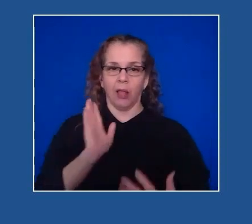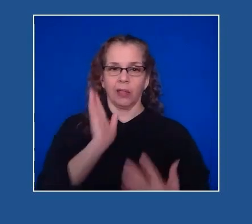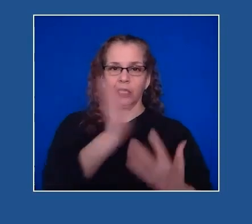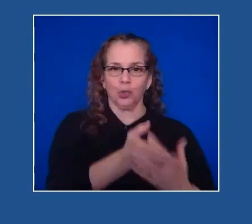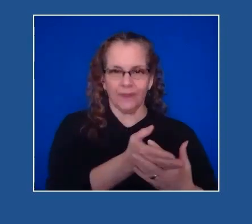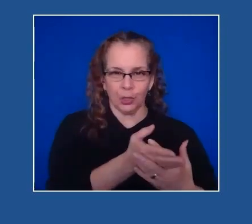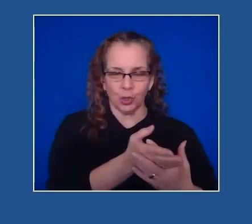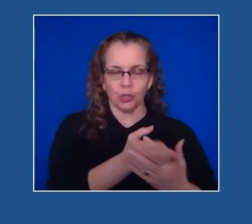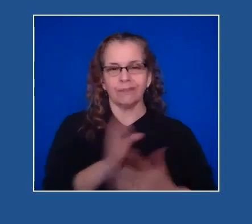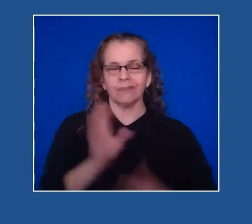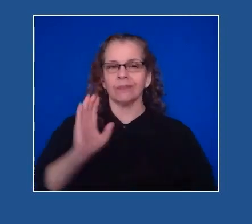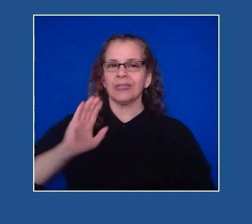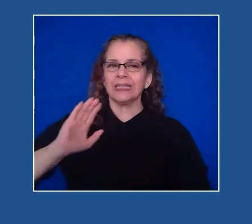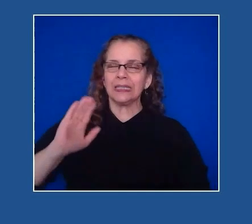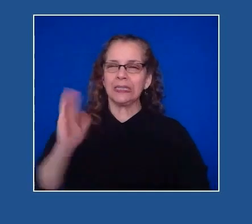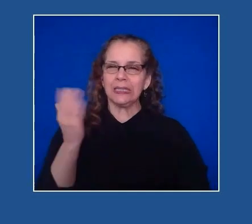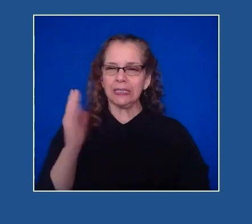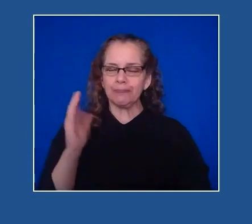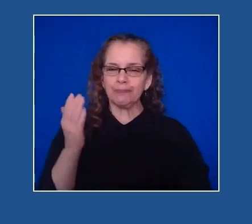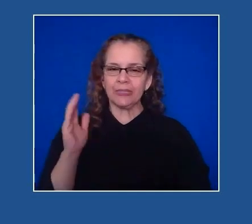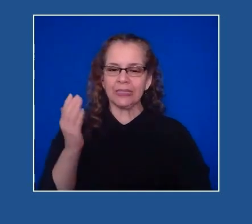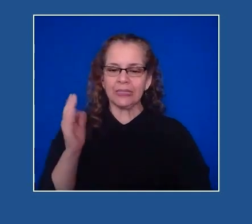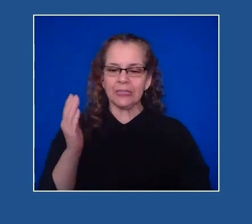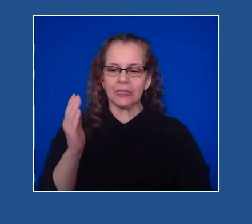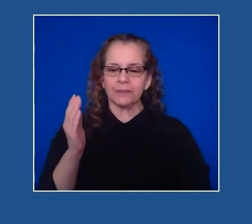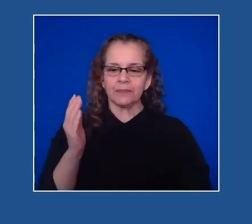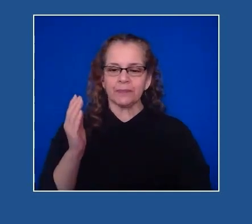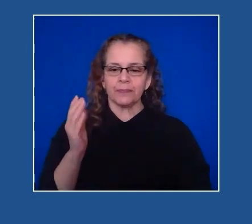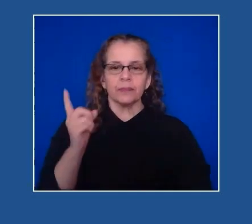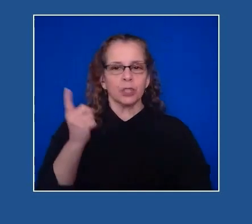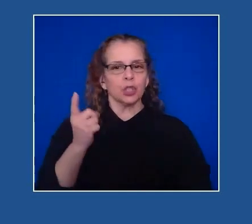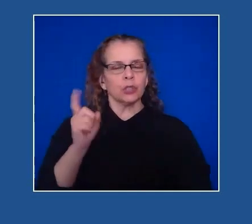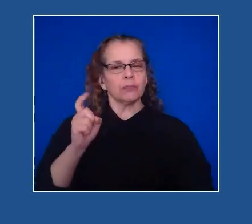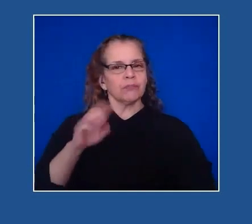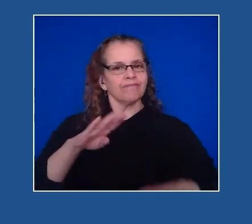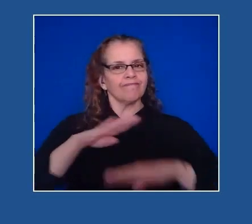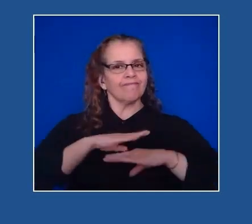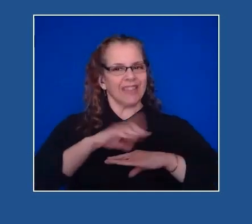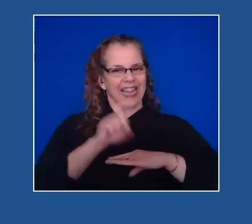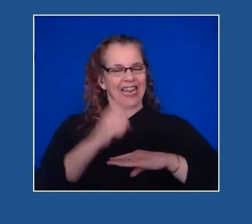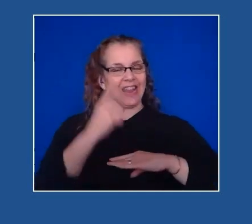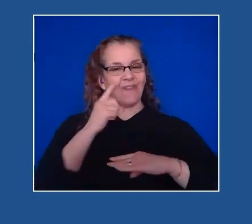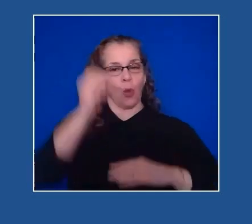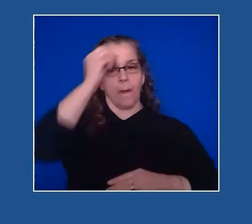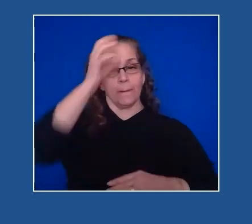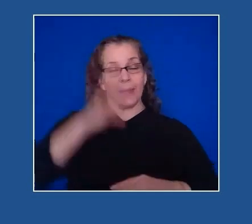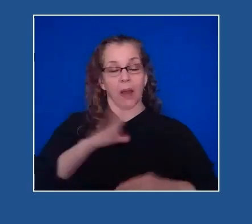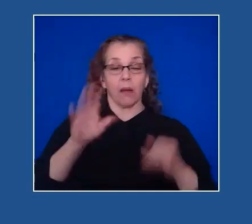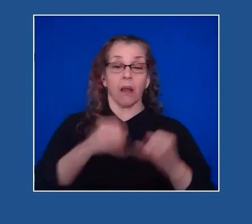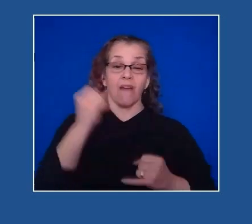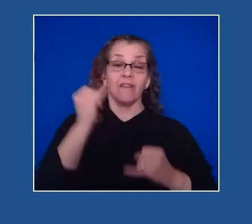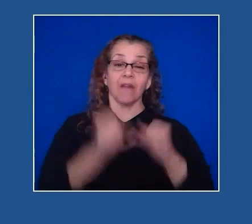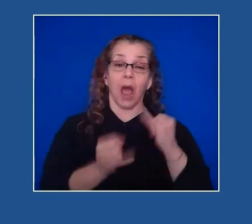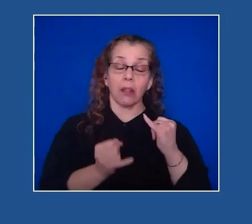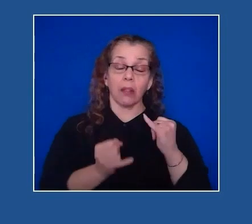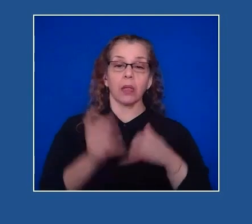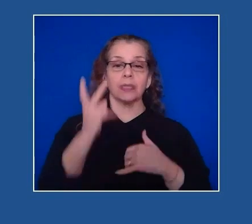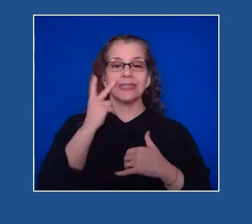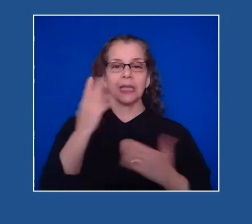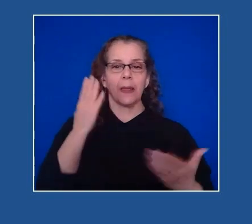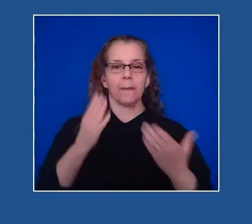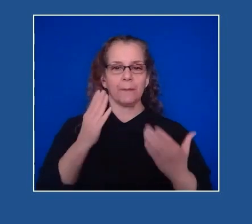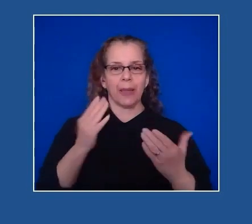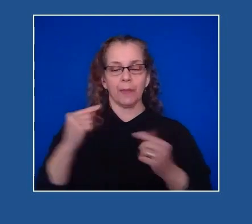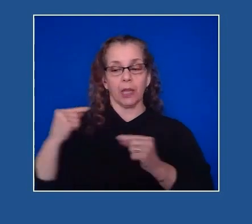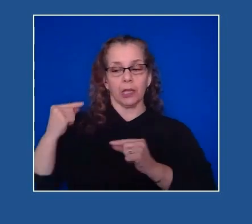something that would fulfill a need for men. And finally, look at, is there generational